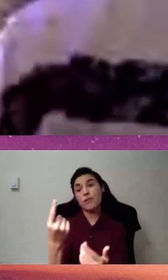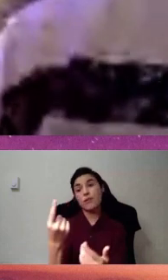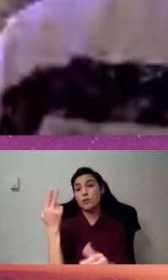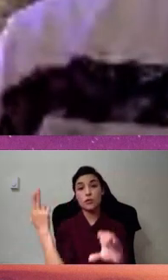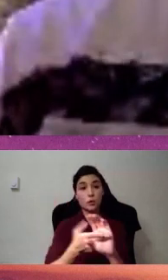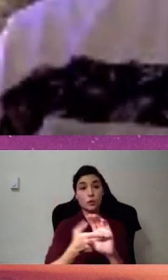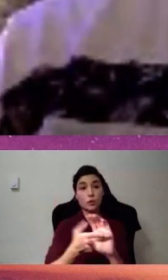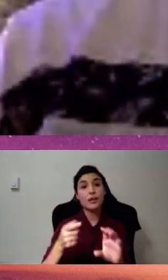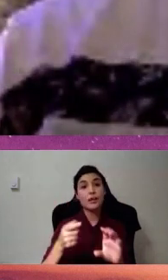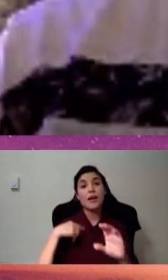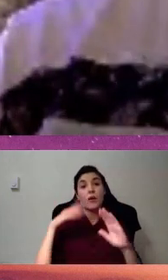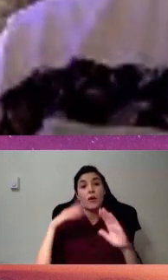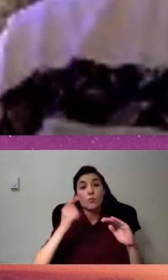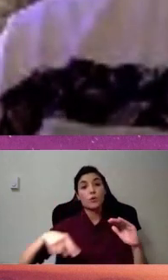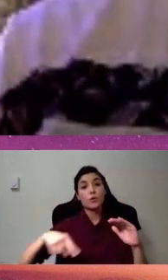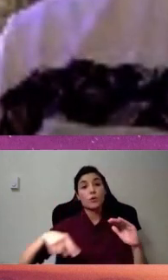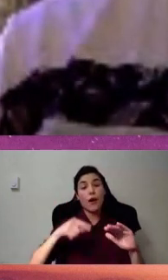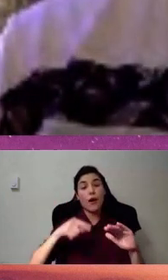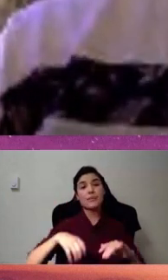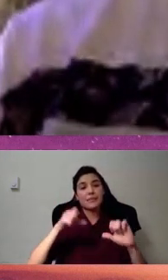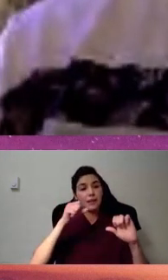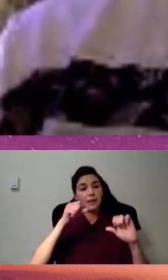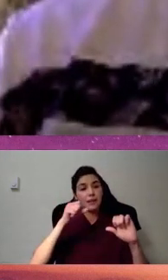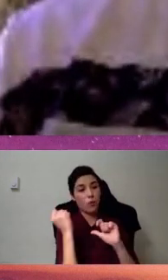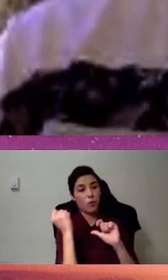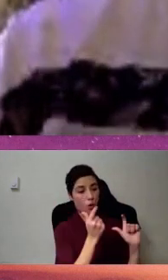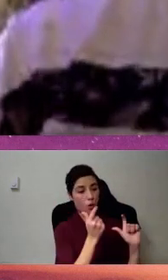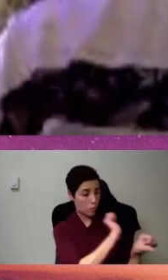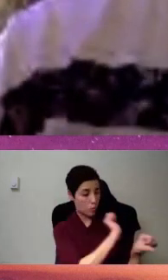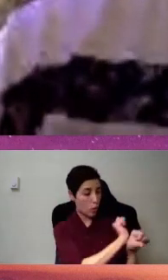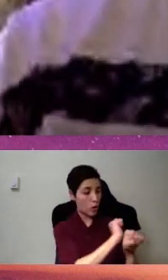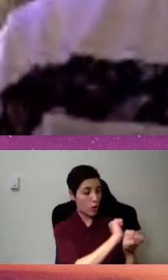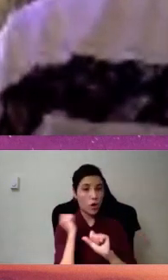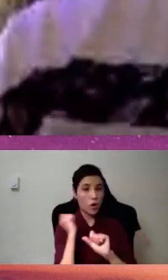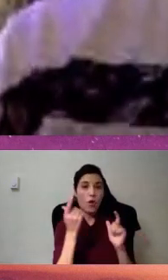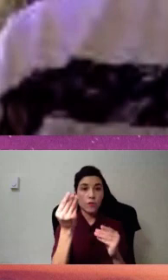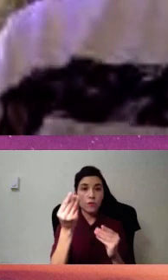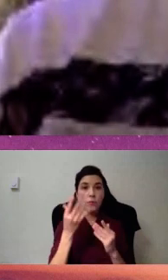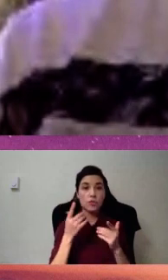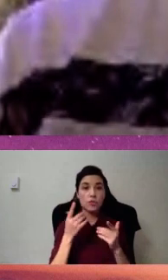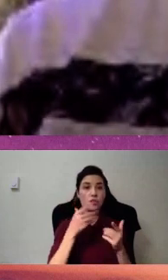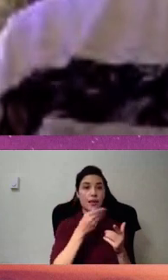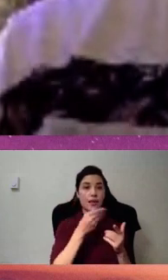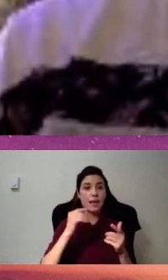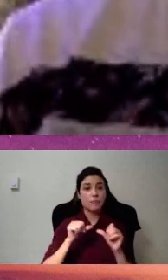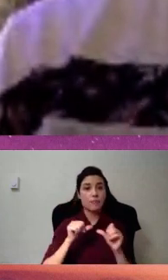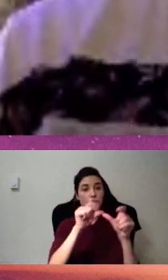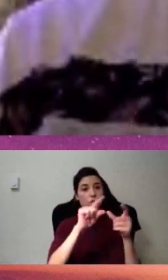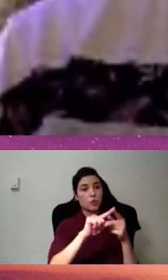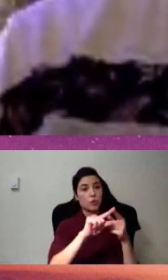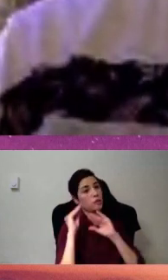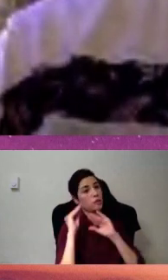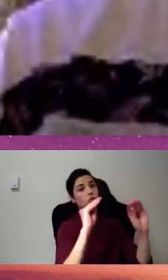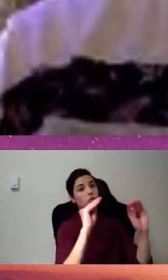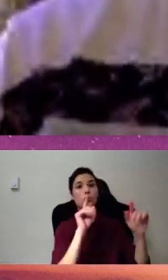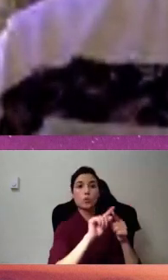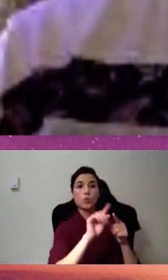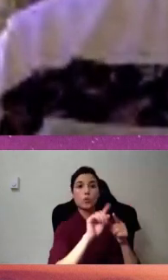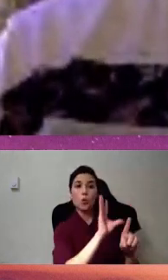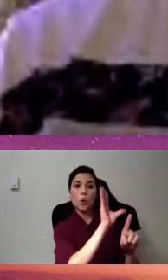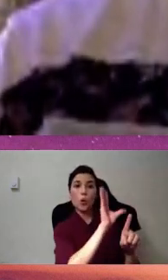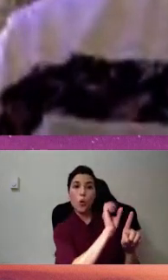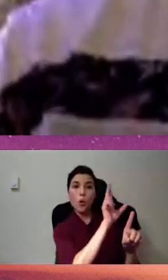work and all of this information forward into your respective communities and really own the duty